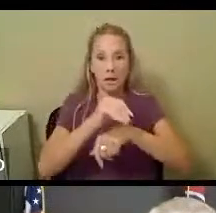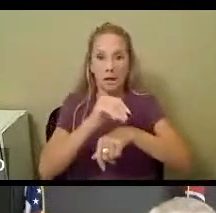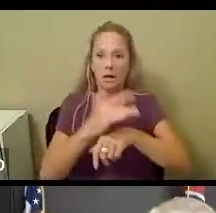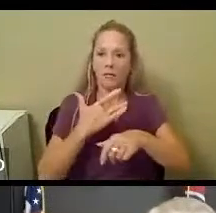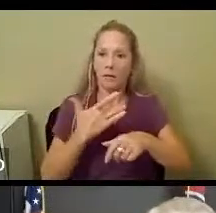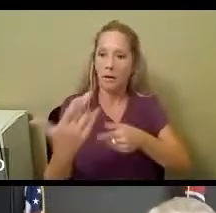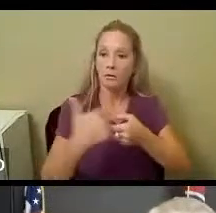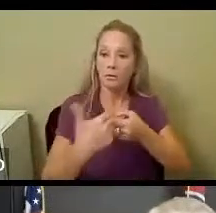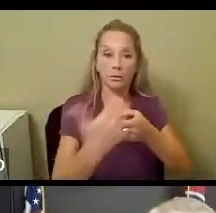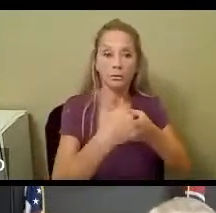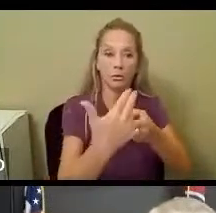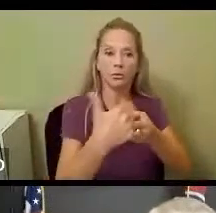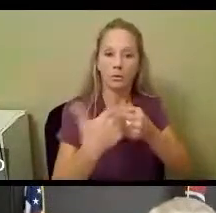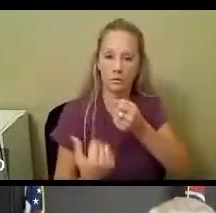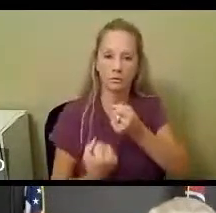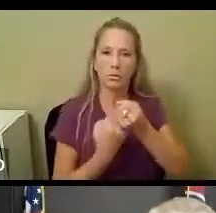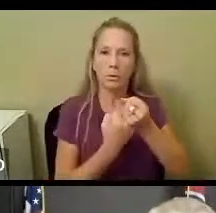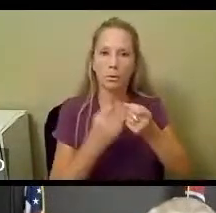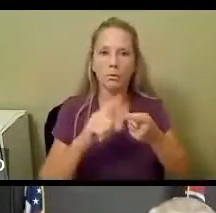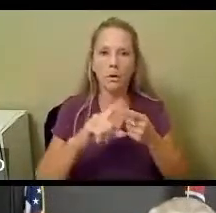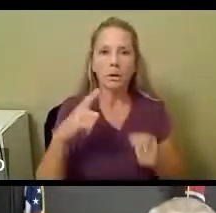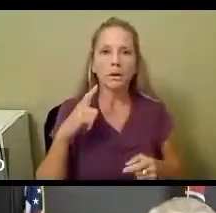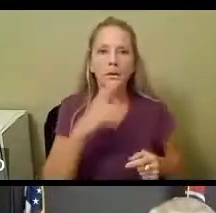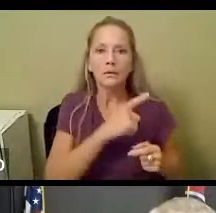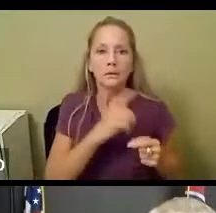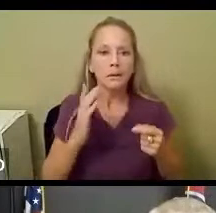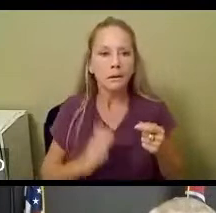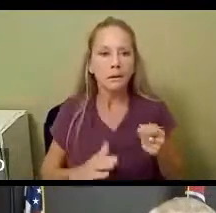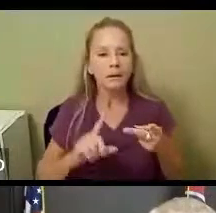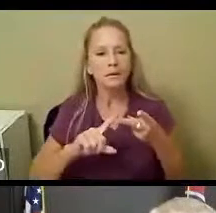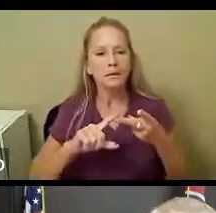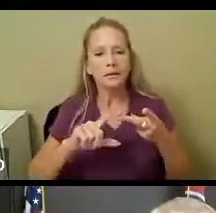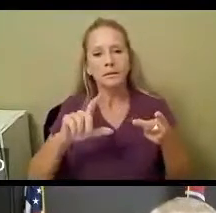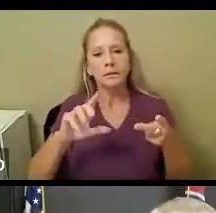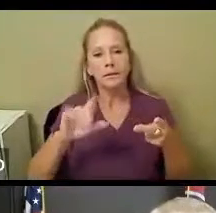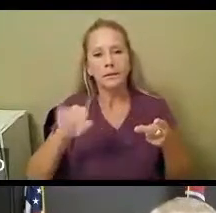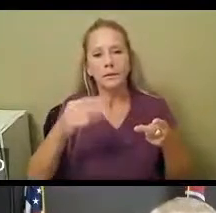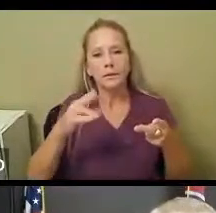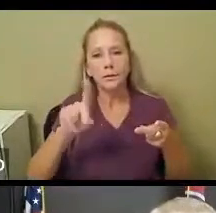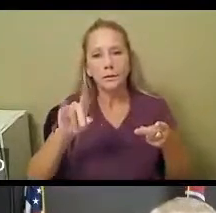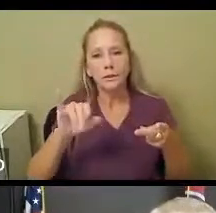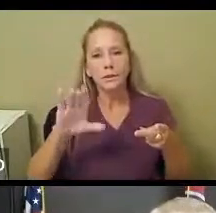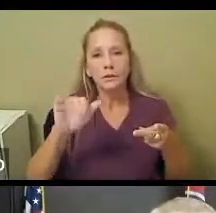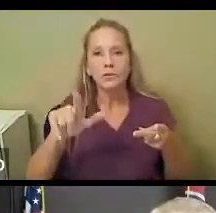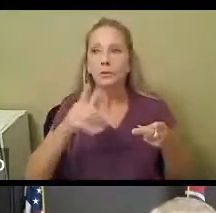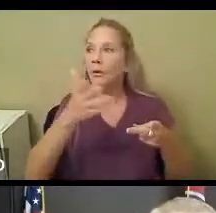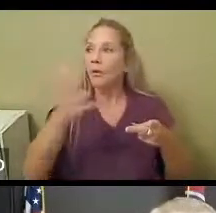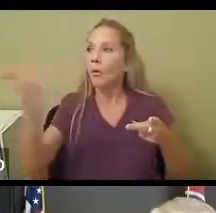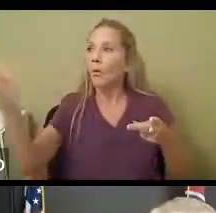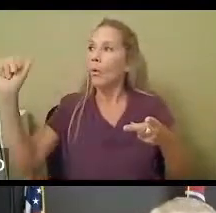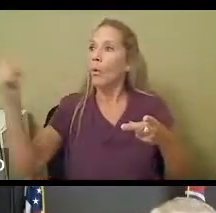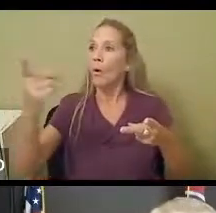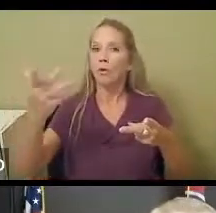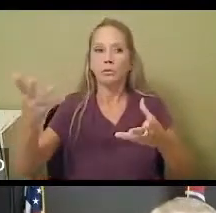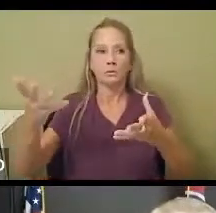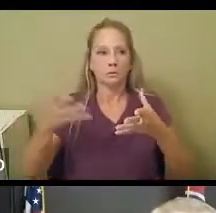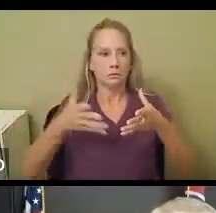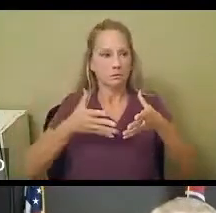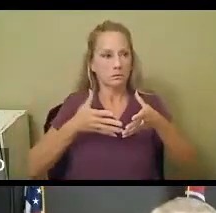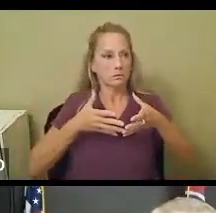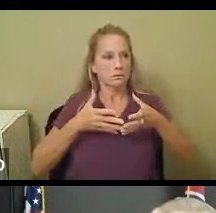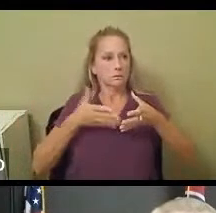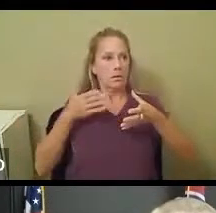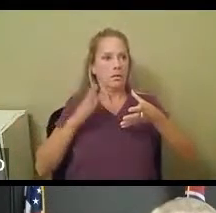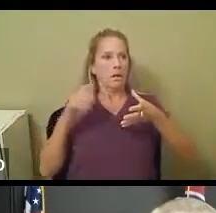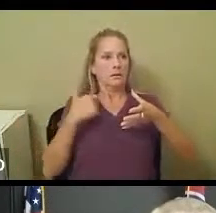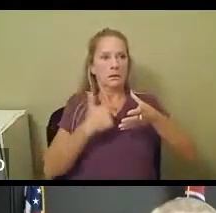like the legislative branch, the executive branch, and the judicial branch are all just letting us carry on in singular